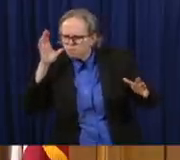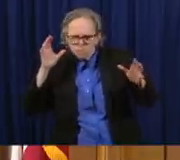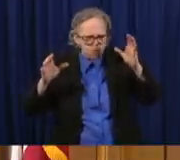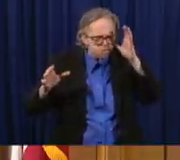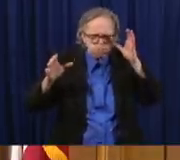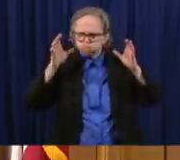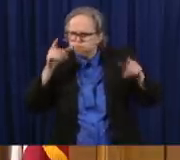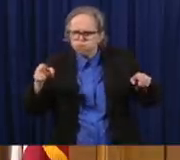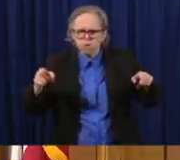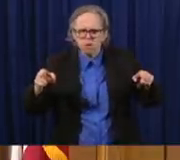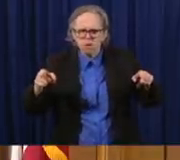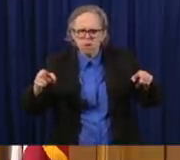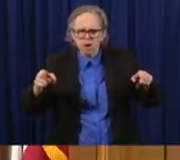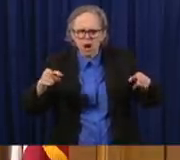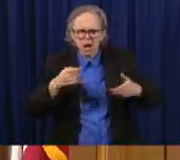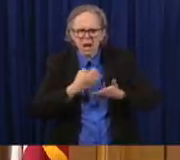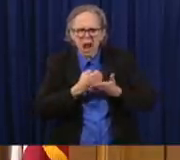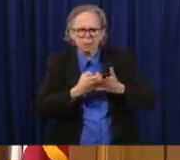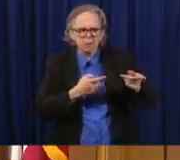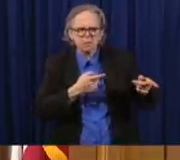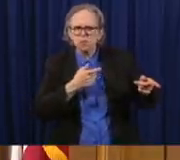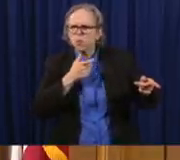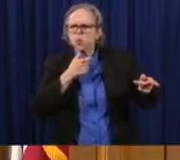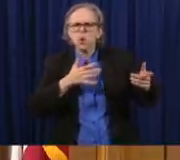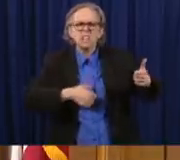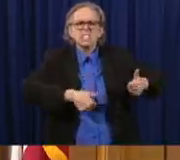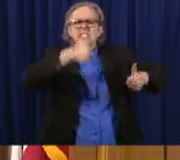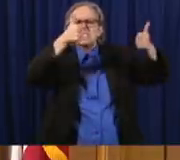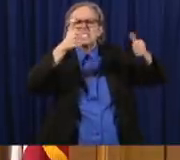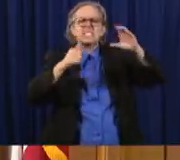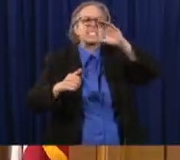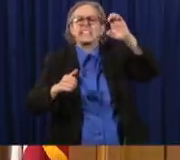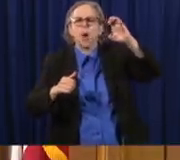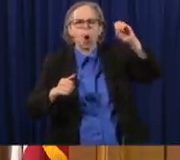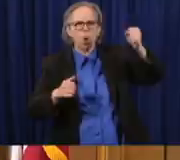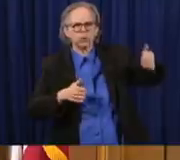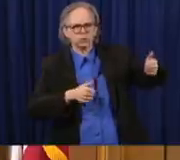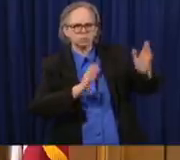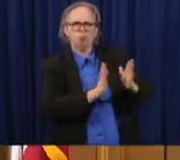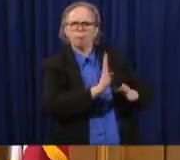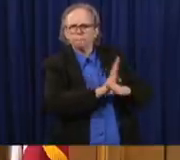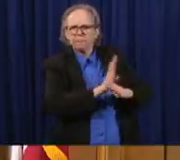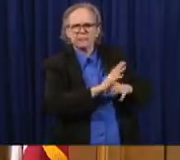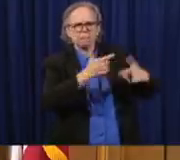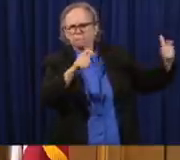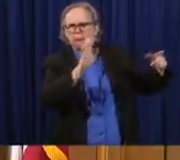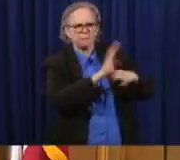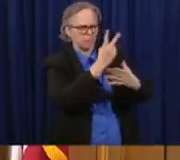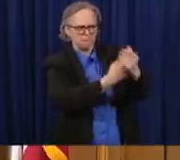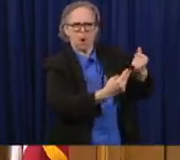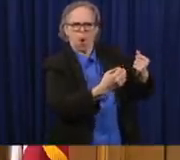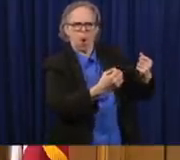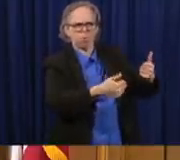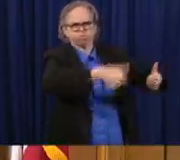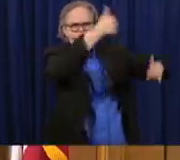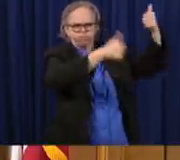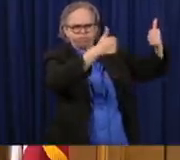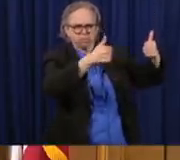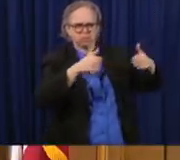CEOs from many of the major companies and smaller companies in the state of Ohio.